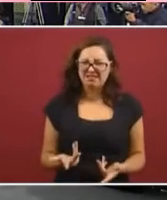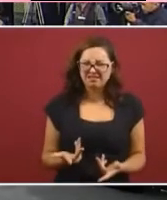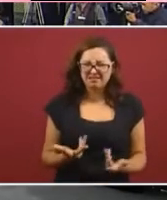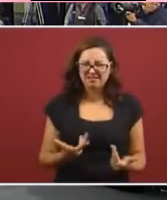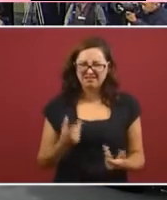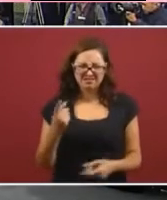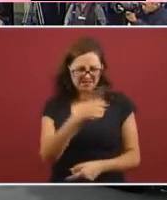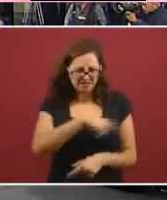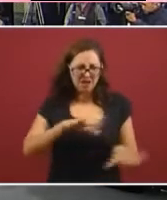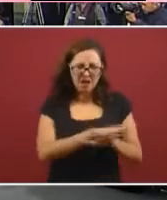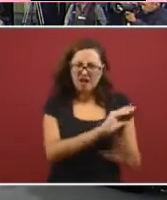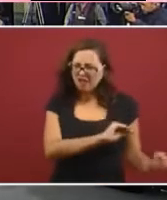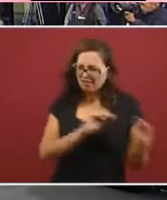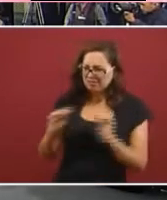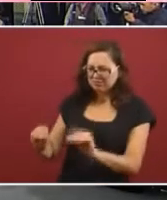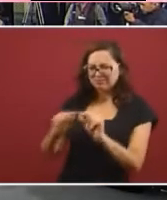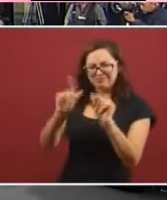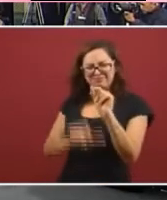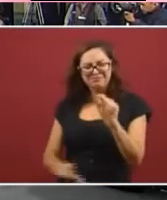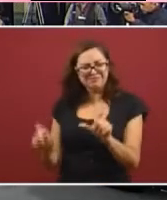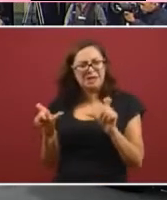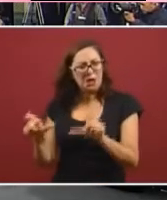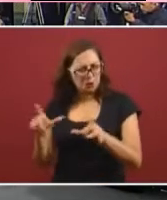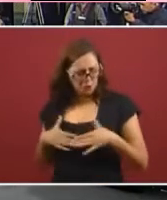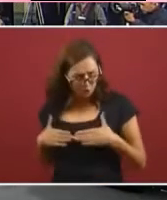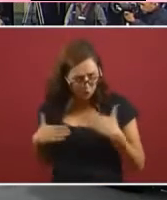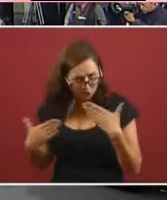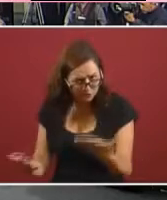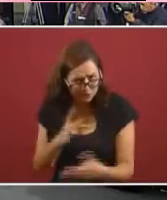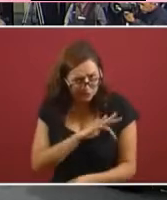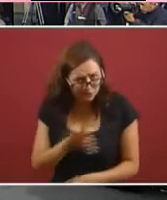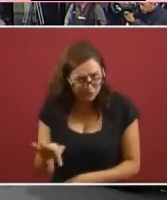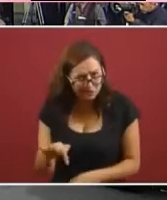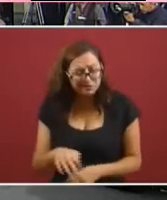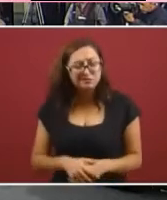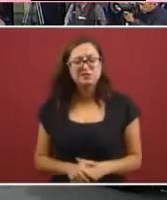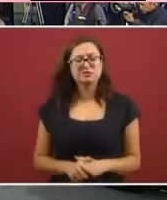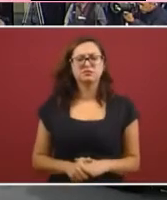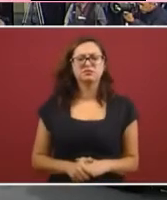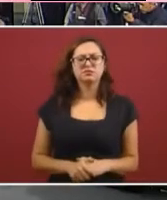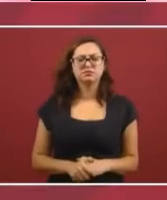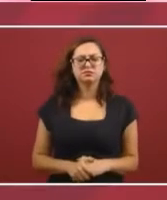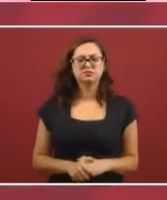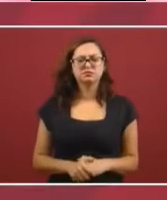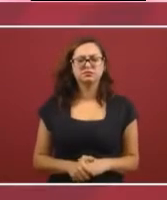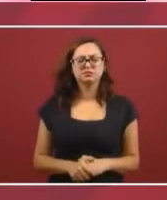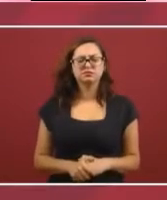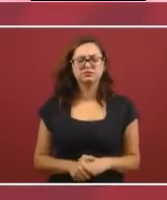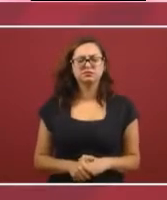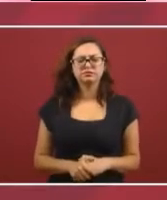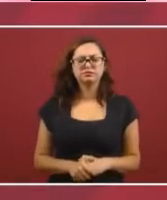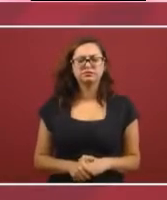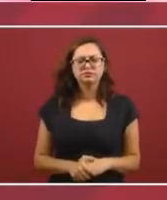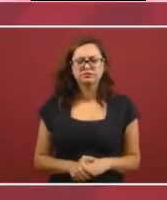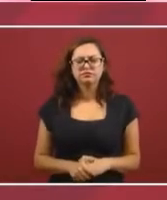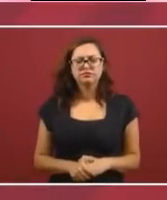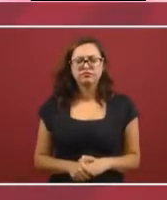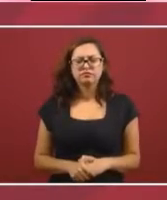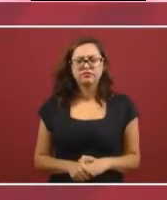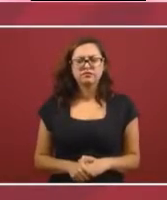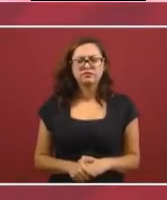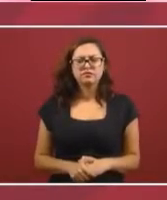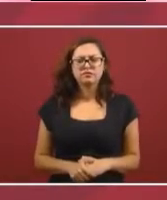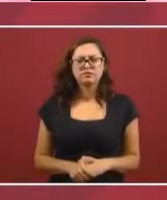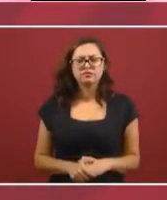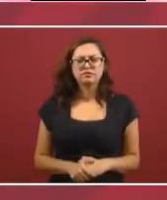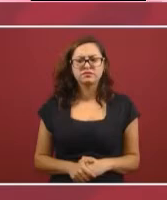confiar en que estos elementos ahora formen parte de esta corporación? So sí, will you be able to trust that these people that are